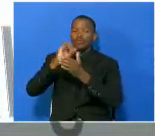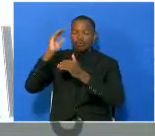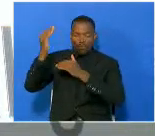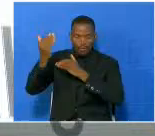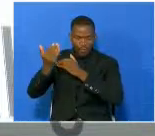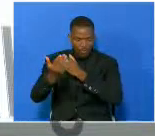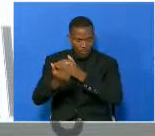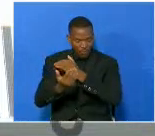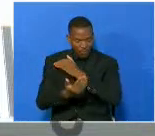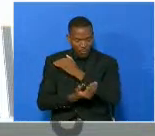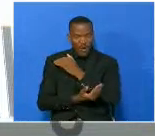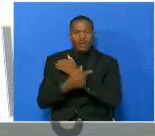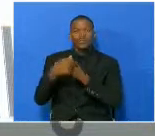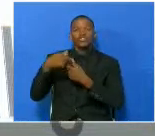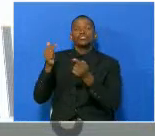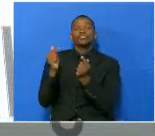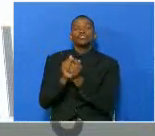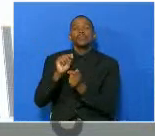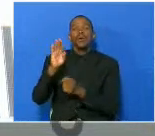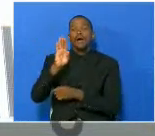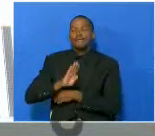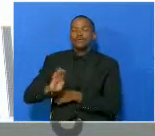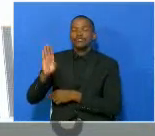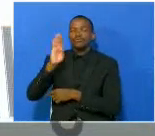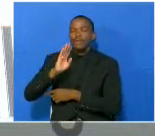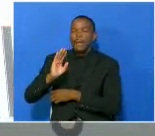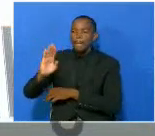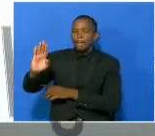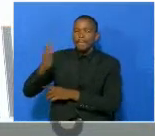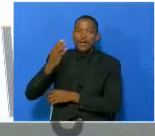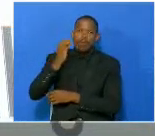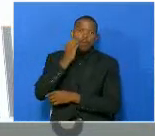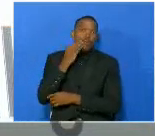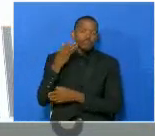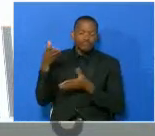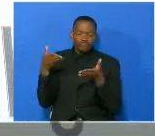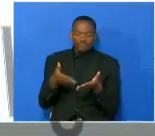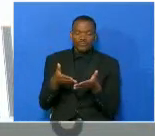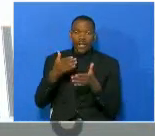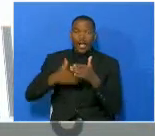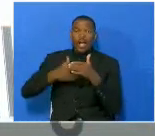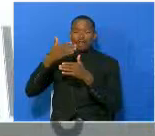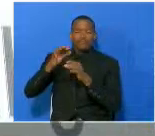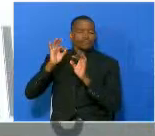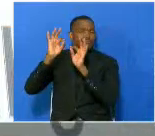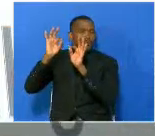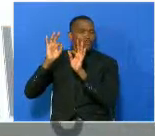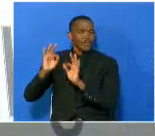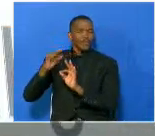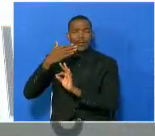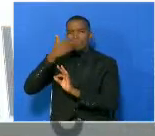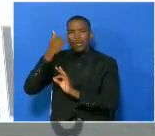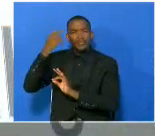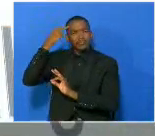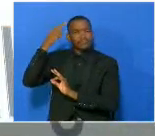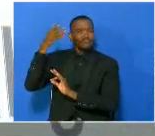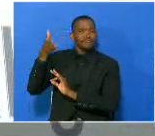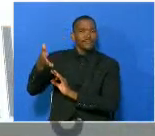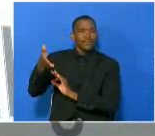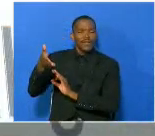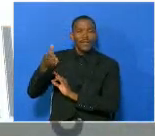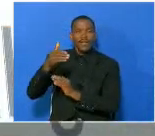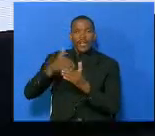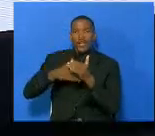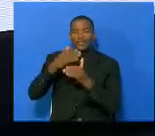welcoming Team Botswana back home following a memorable performance at the 13th